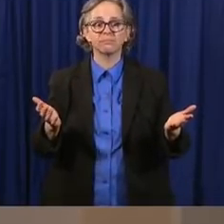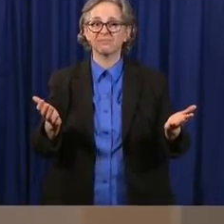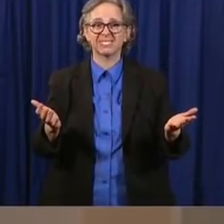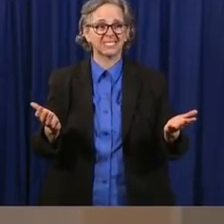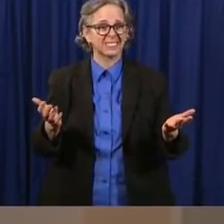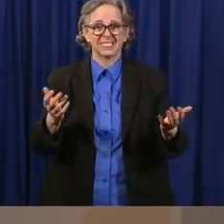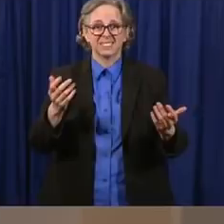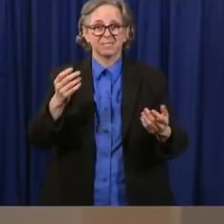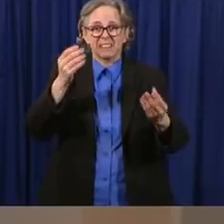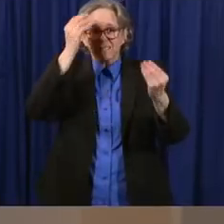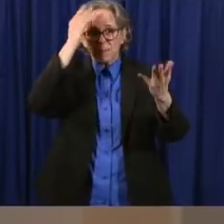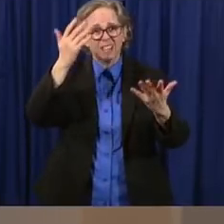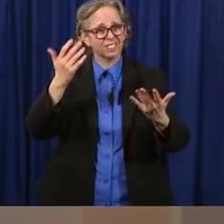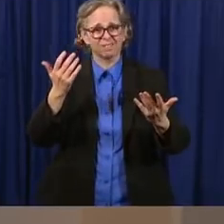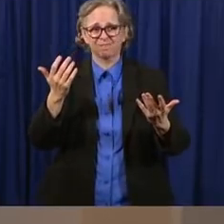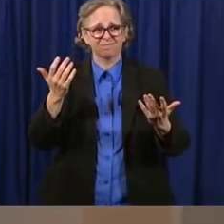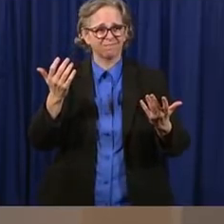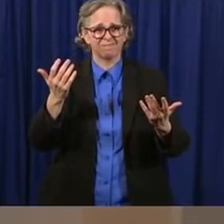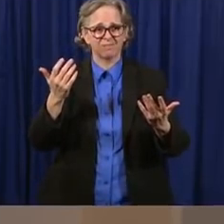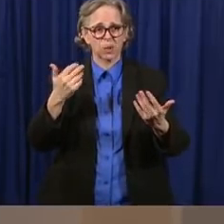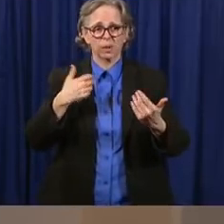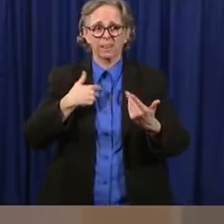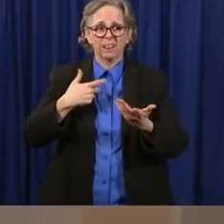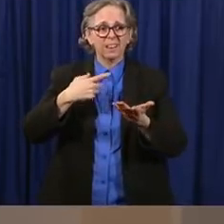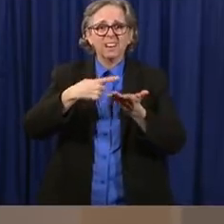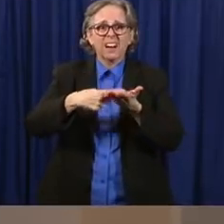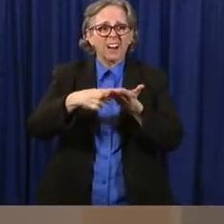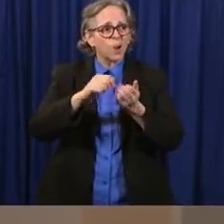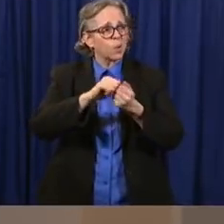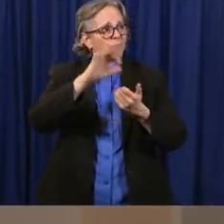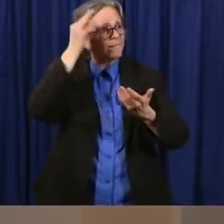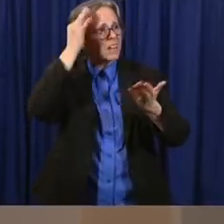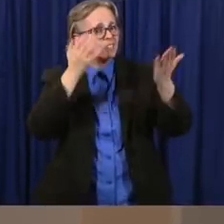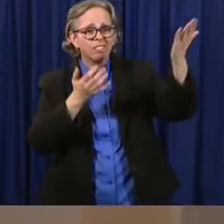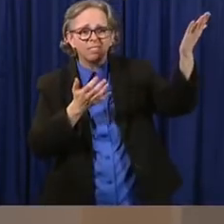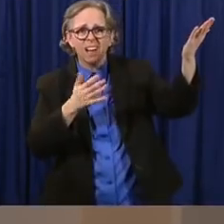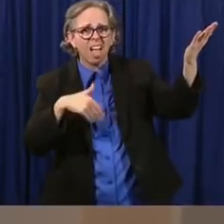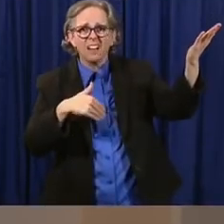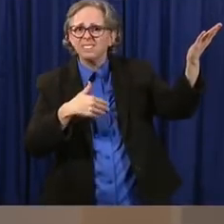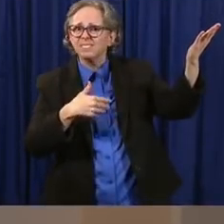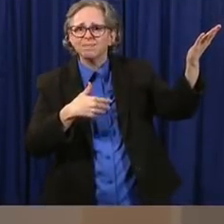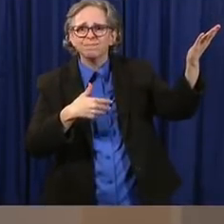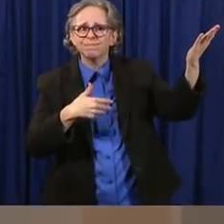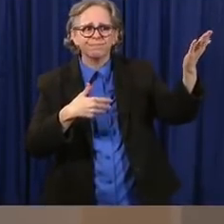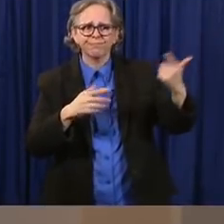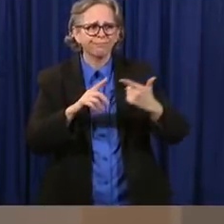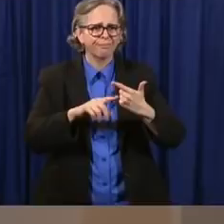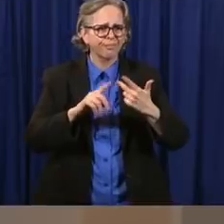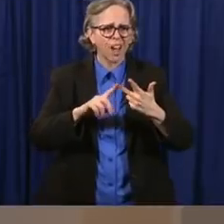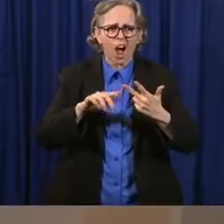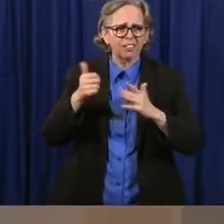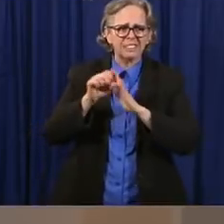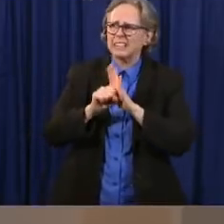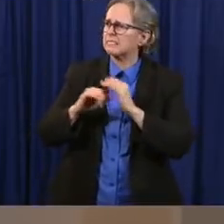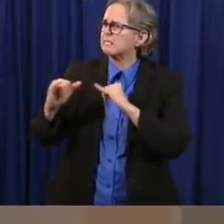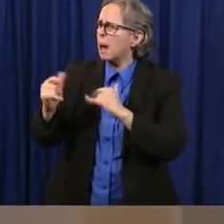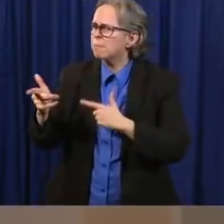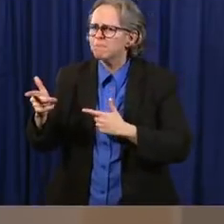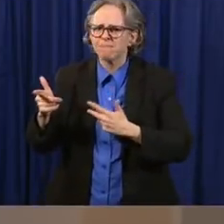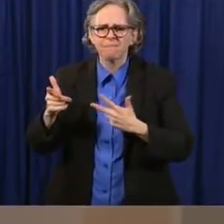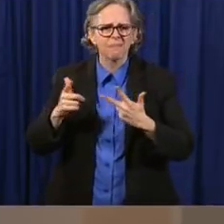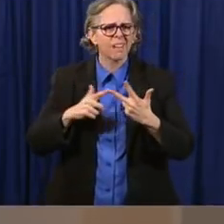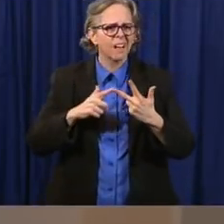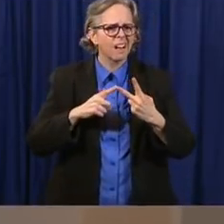we've A, received the guidance, exactly how it's going to work, or B, that anyone has it up. So I would, if you